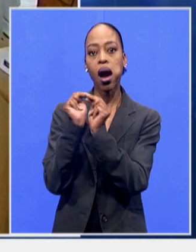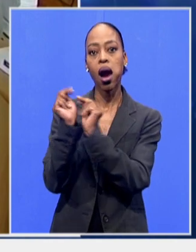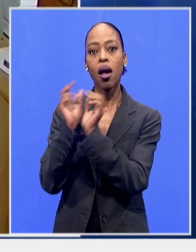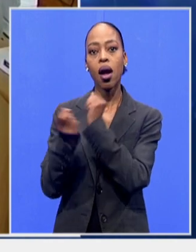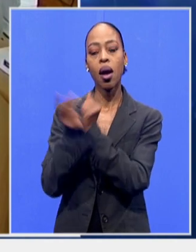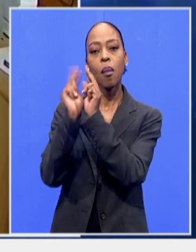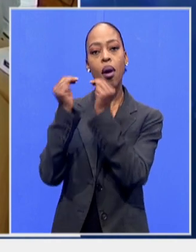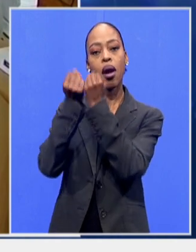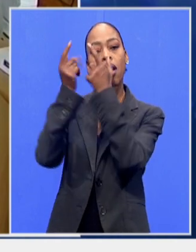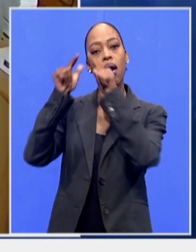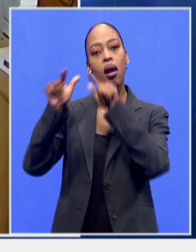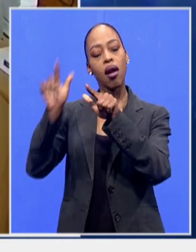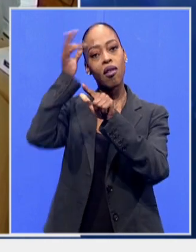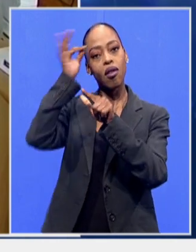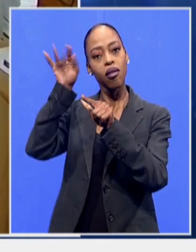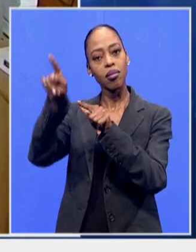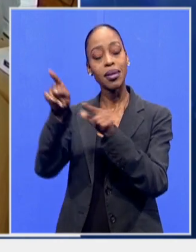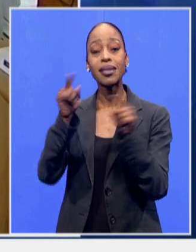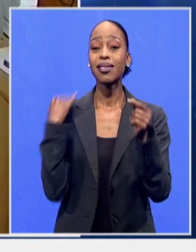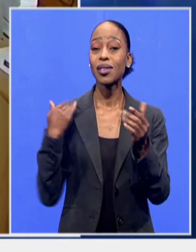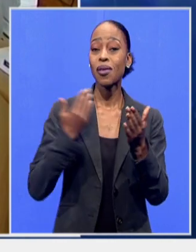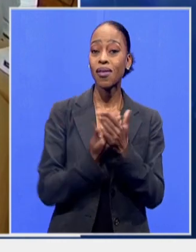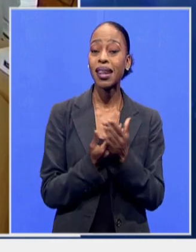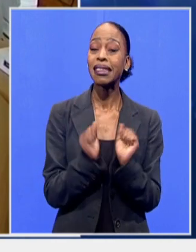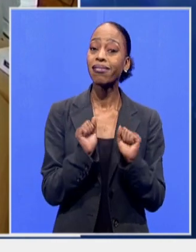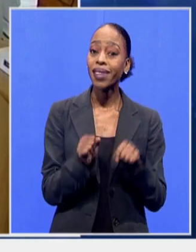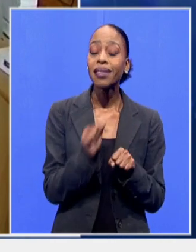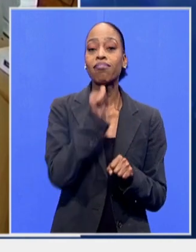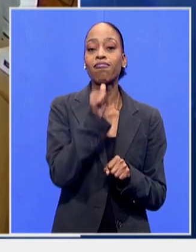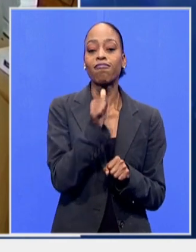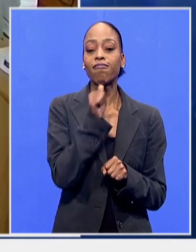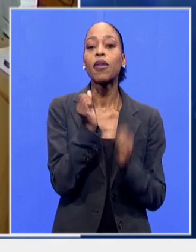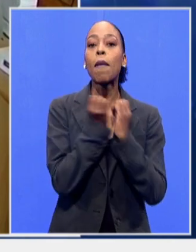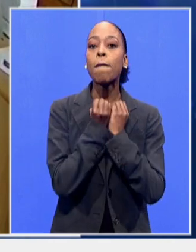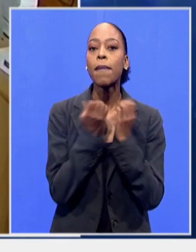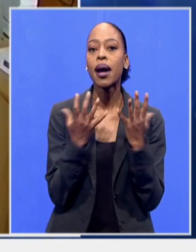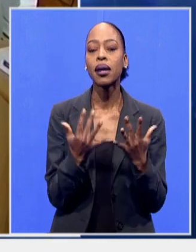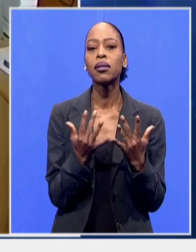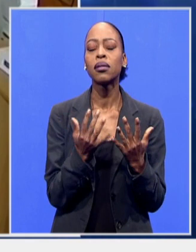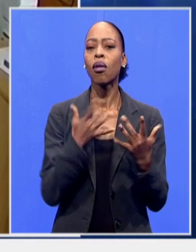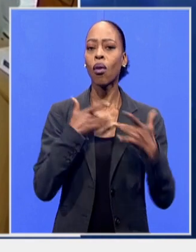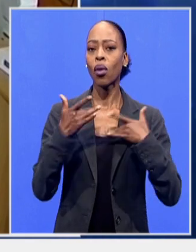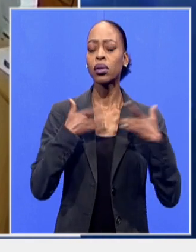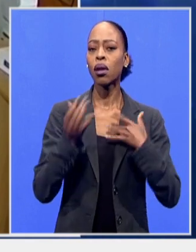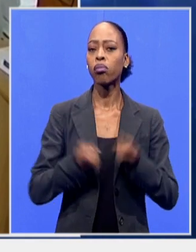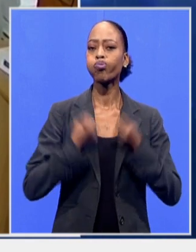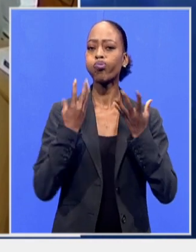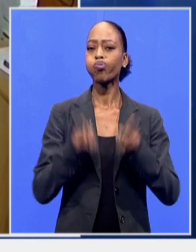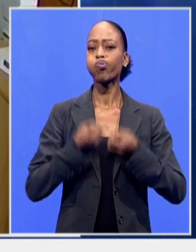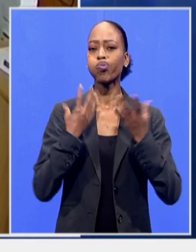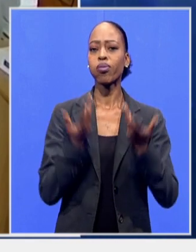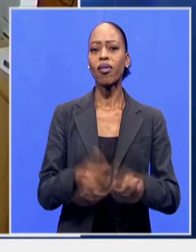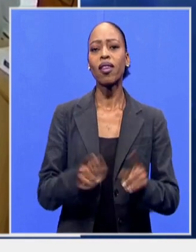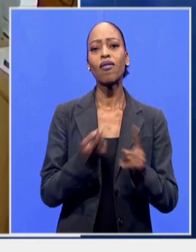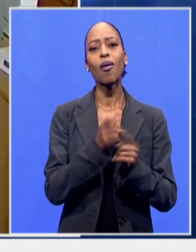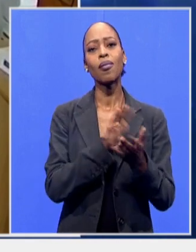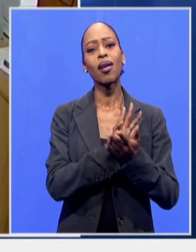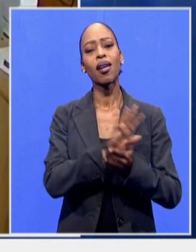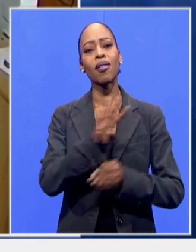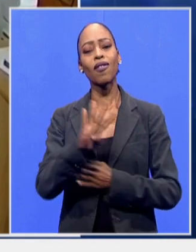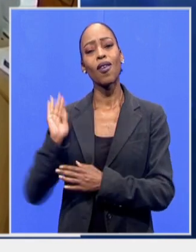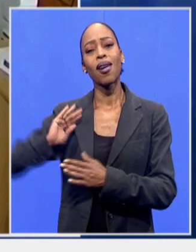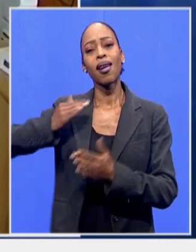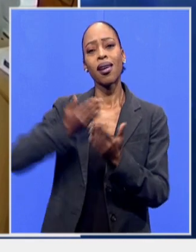national level of government. And to date, despite the fact many of us had raised this issue from 1994 till